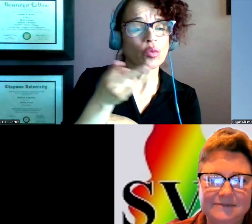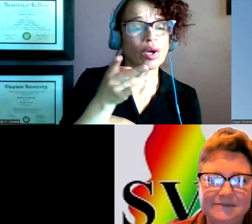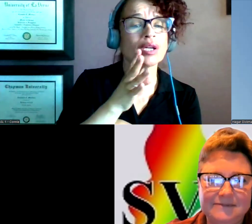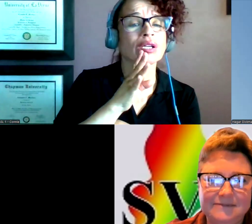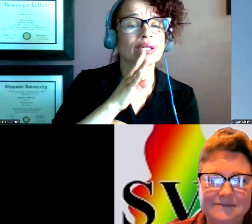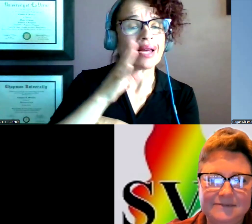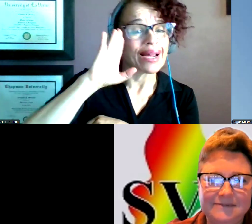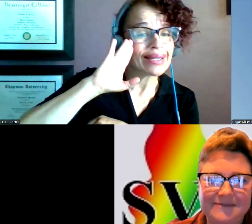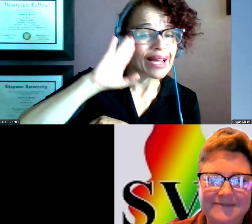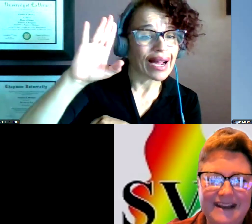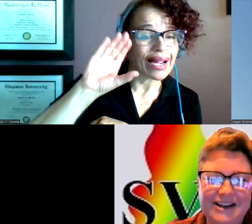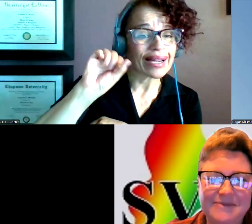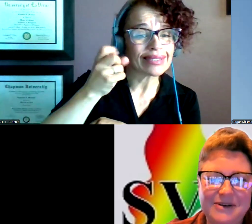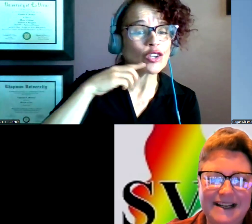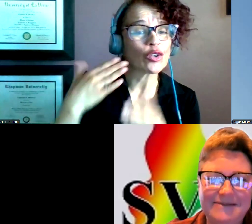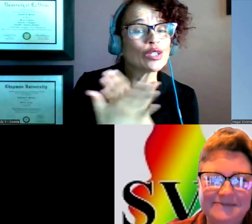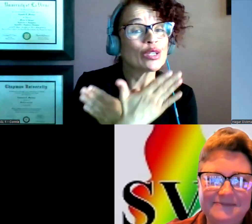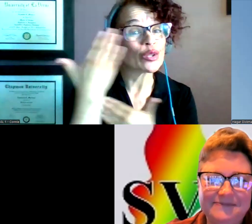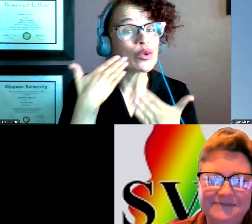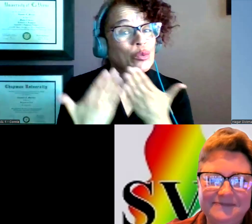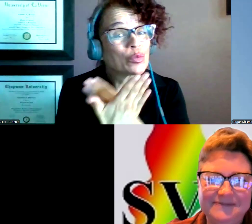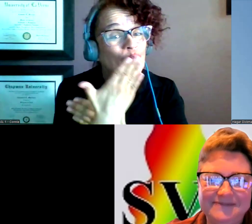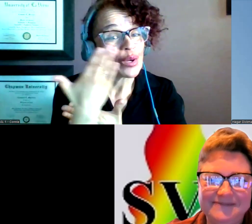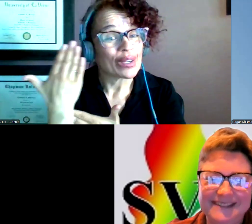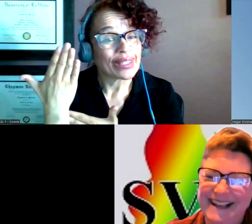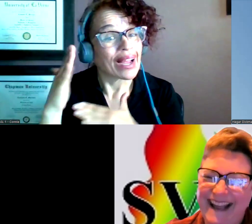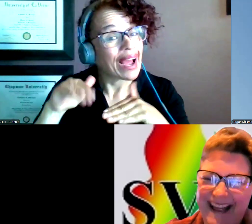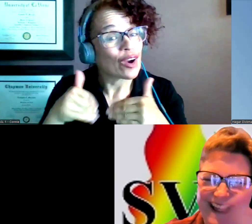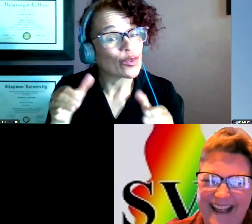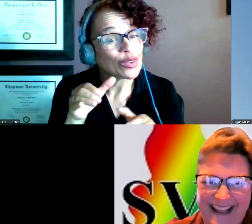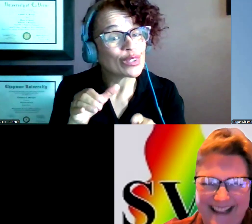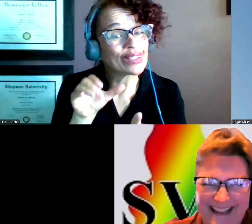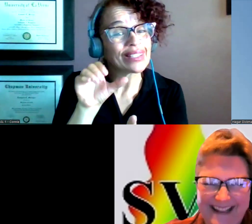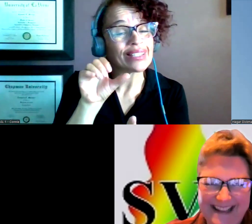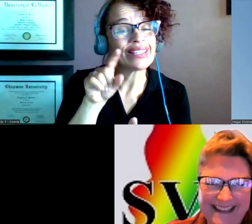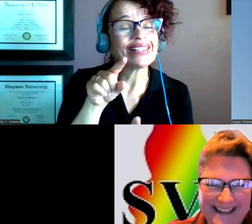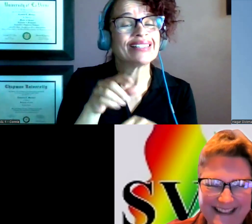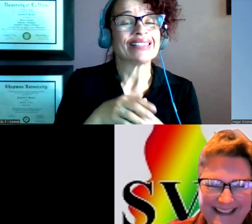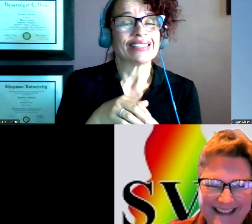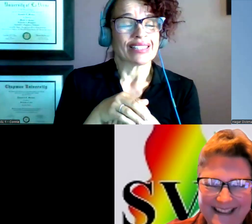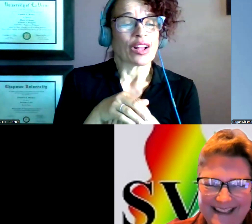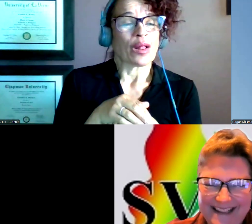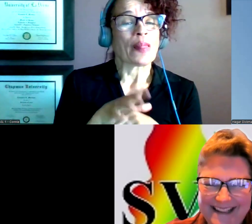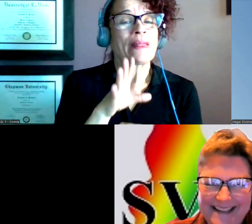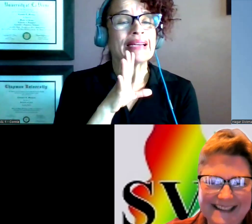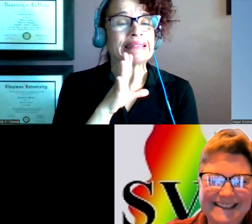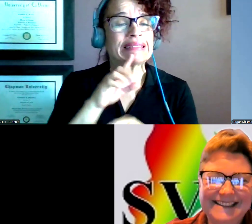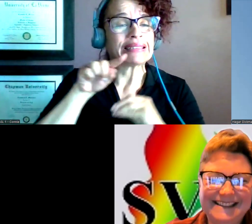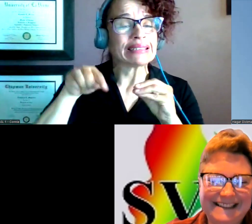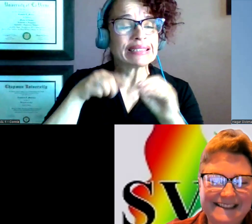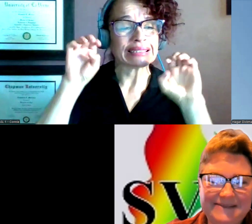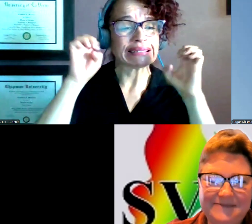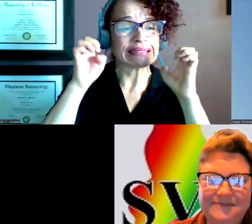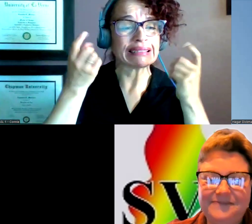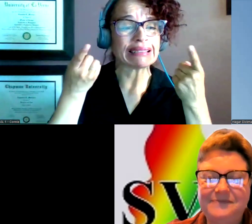me. Hi, Sherry. Good morning. I'm going to Good speak. morning. How's it going? I'm going to speak a little bit about urgent issues